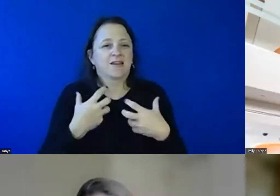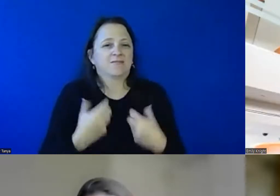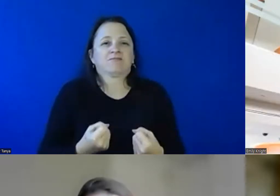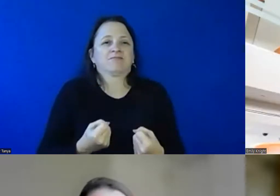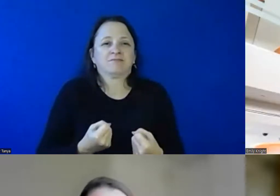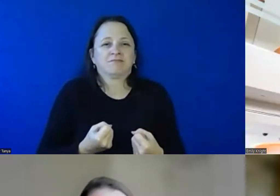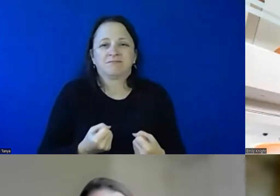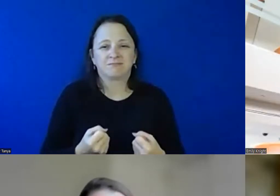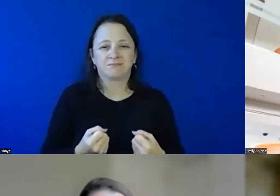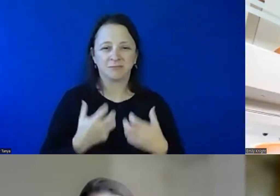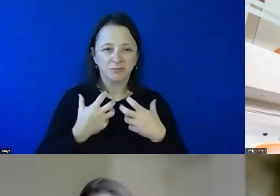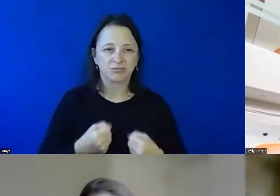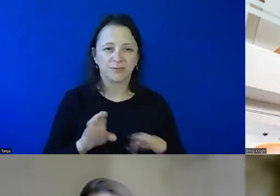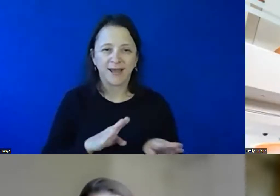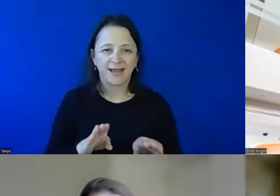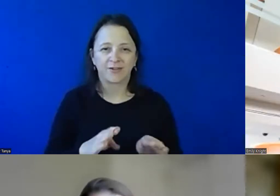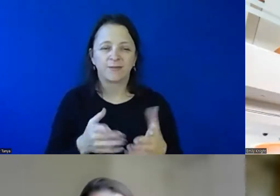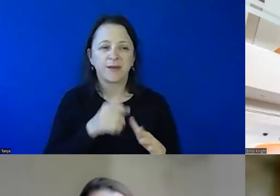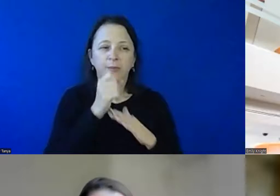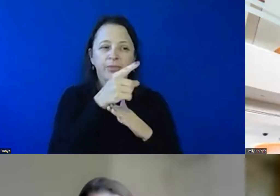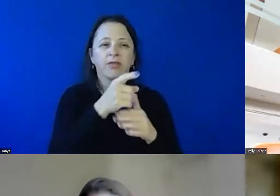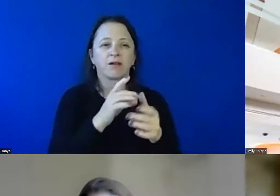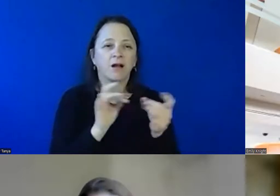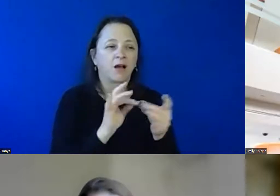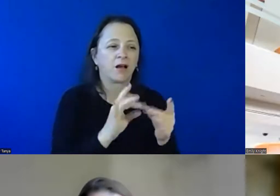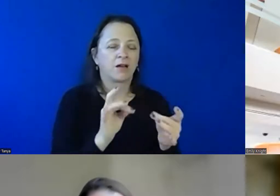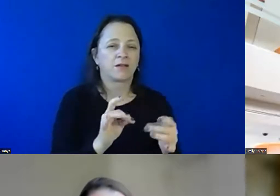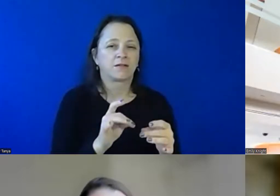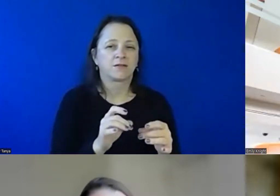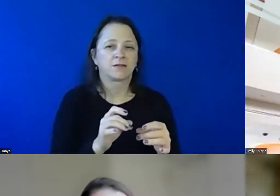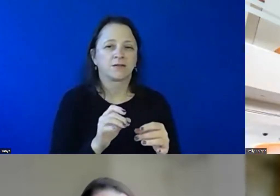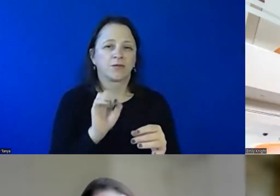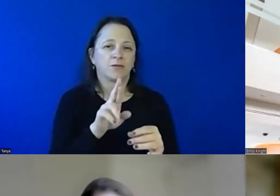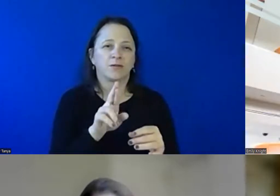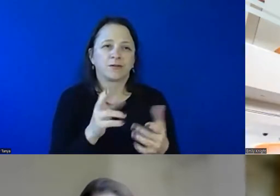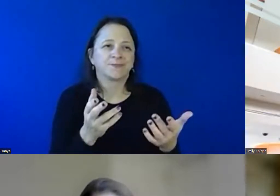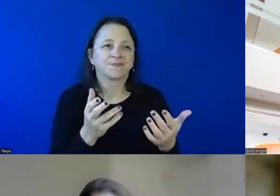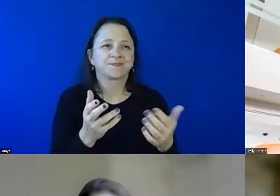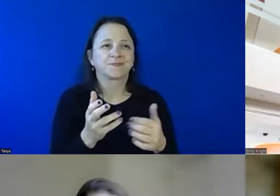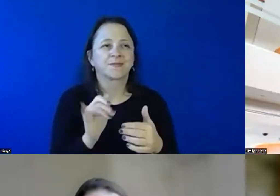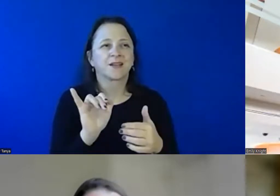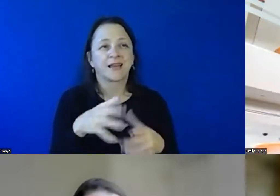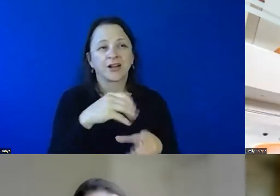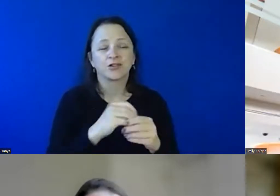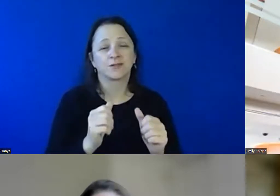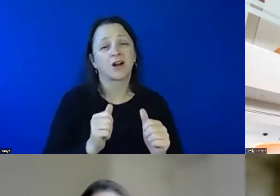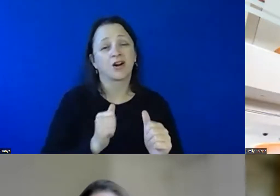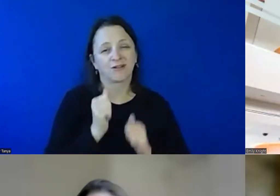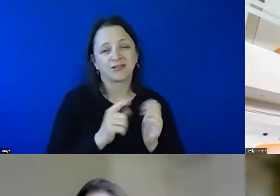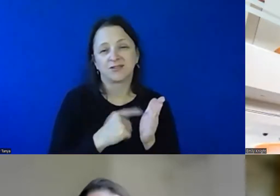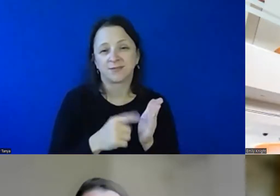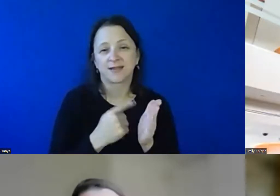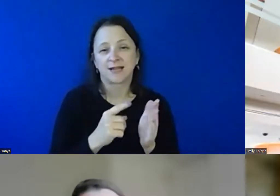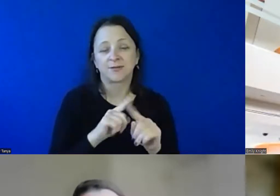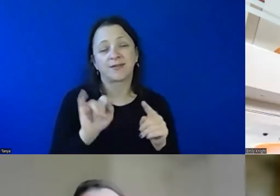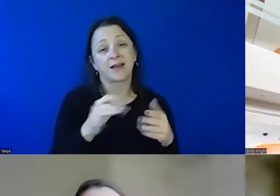their behavior. They might blurt out, have outbursts. And that might include aggression, but this can lead to